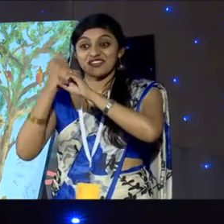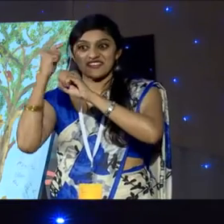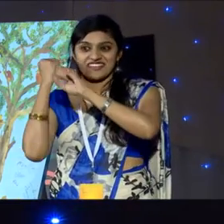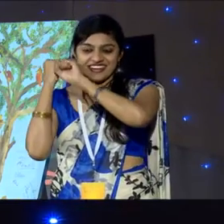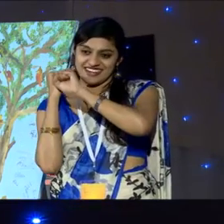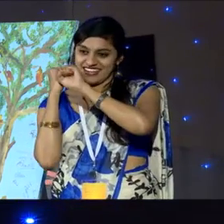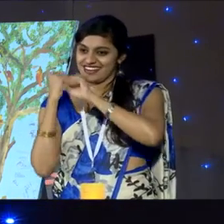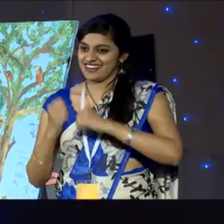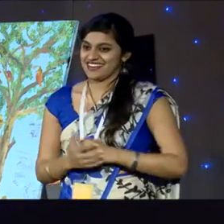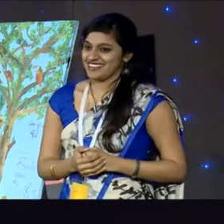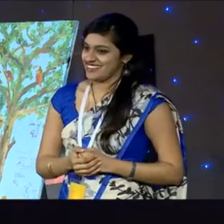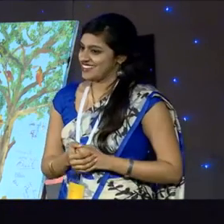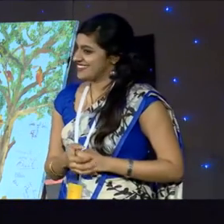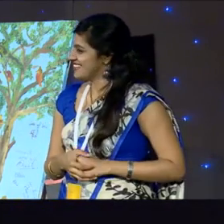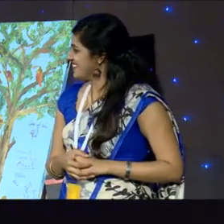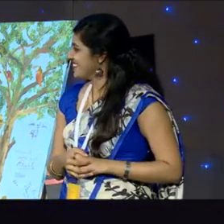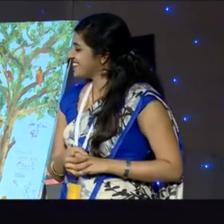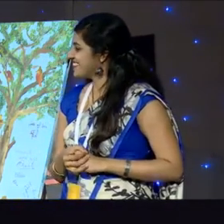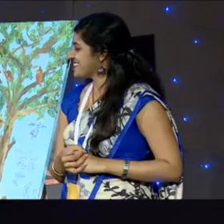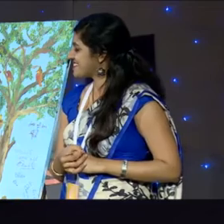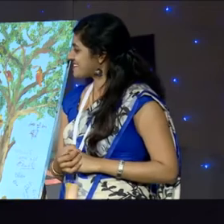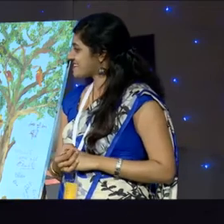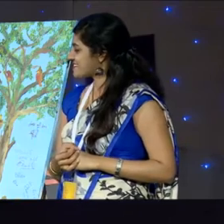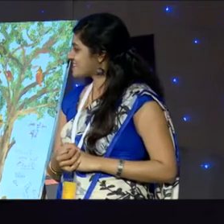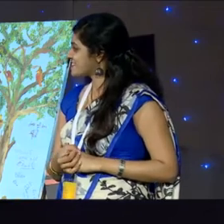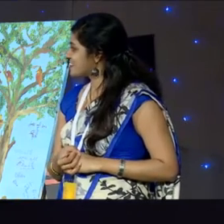is there. He's just bonsai, so.